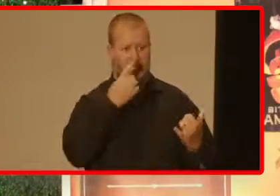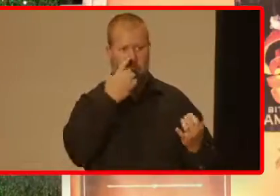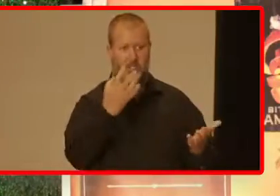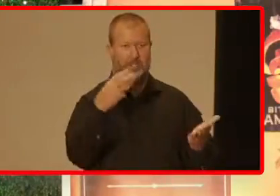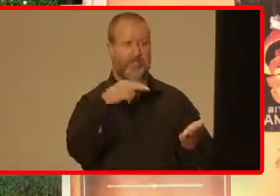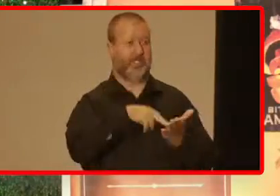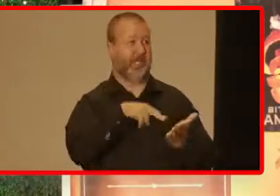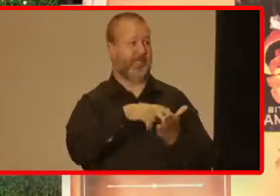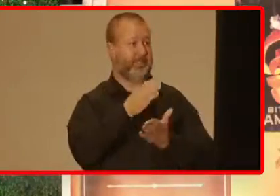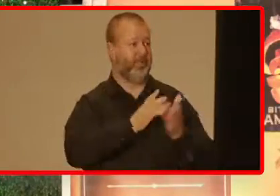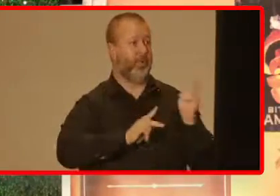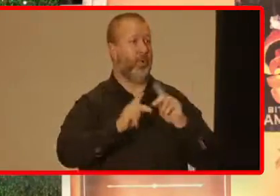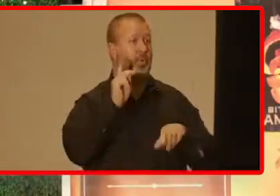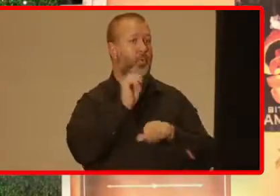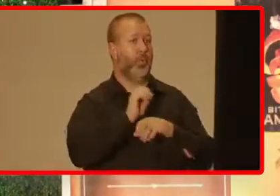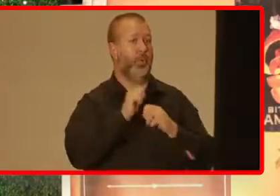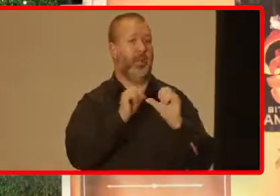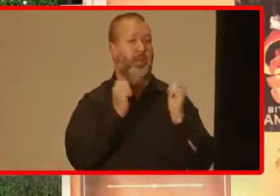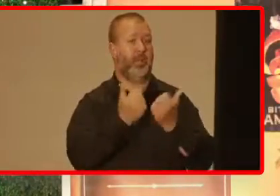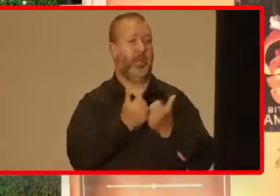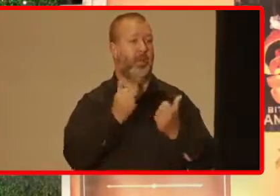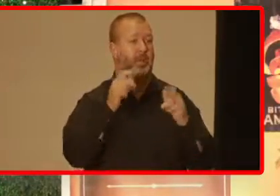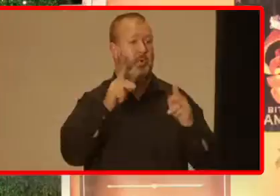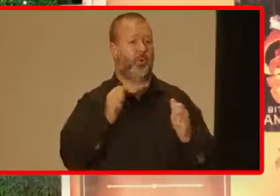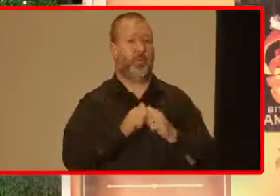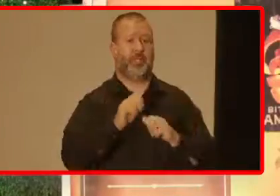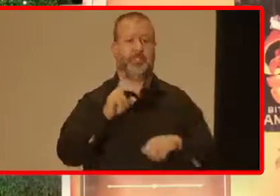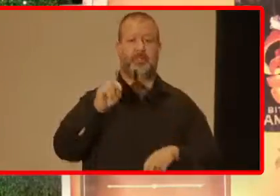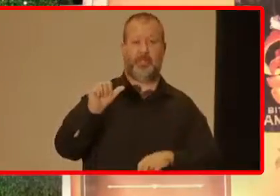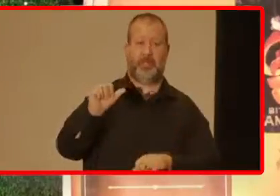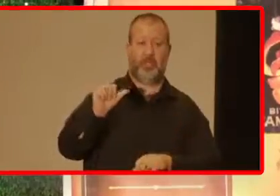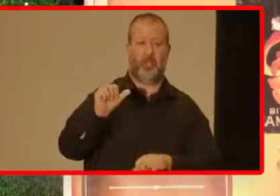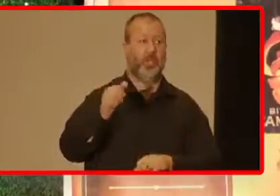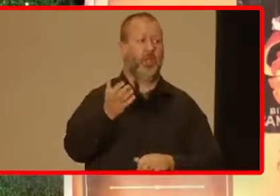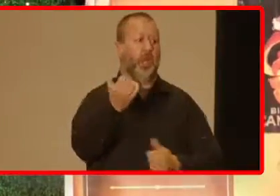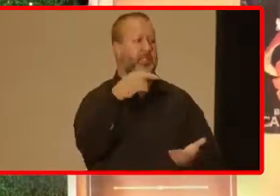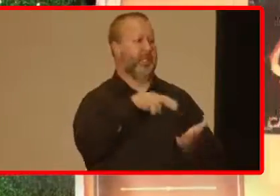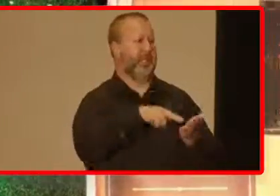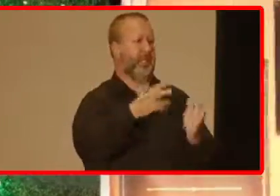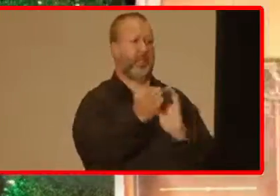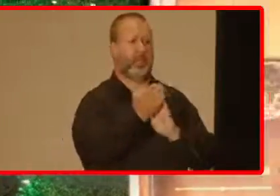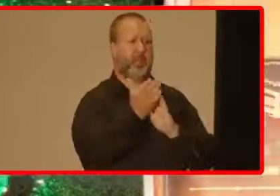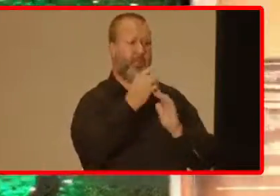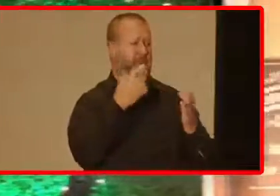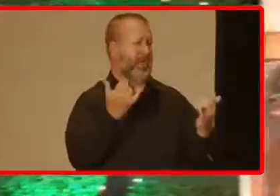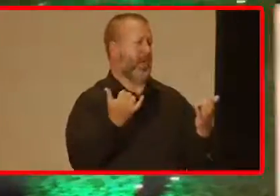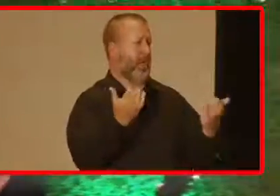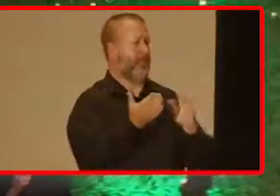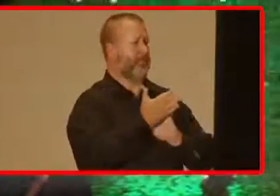please stand up, people that work at the Agency for Persons with Disabilities right here. Give them a big round of applause.